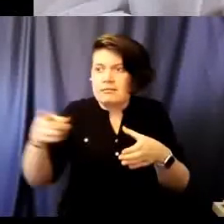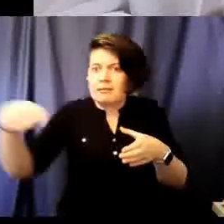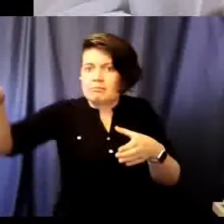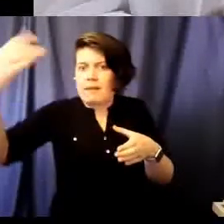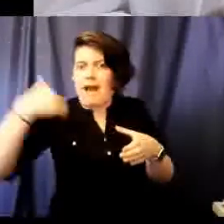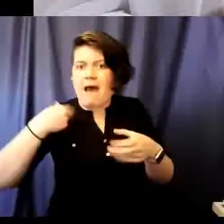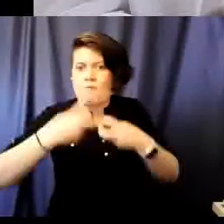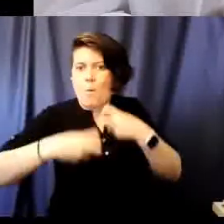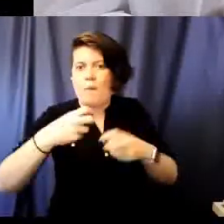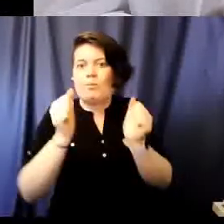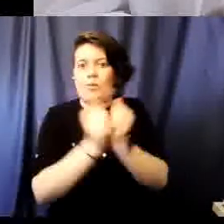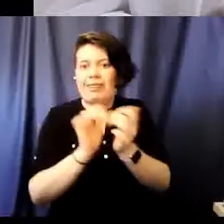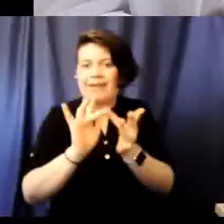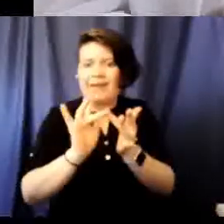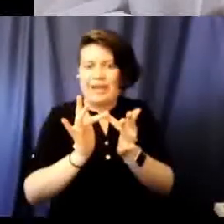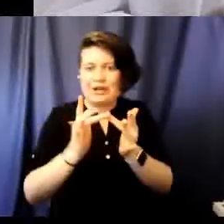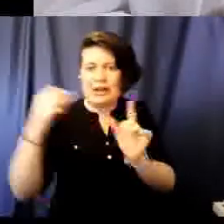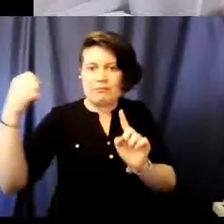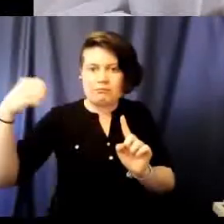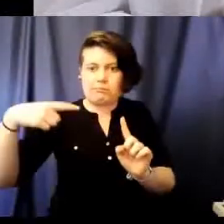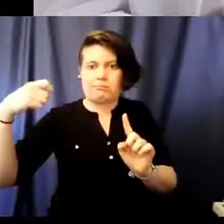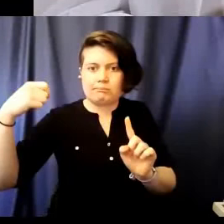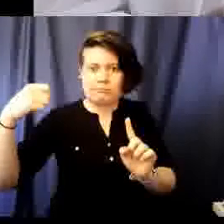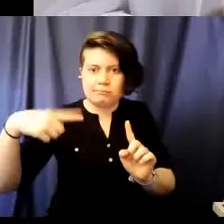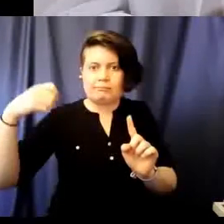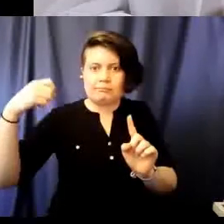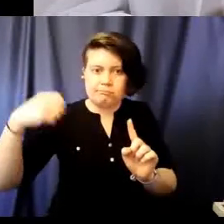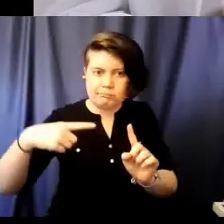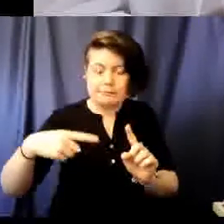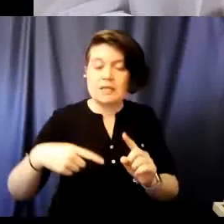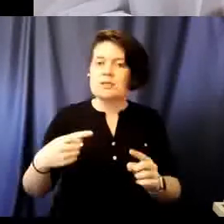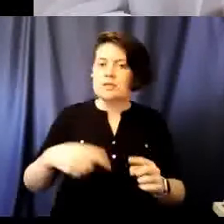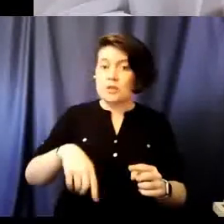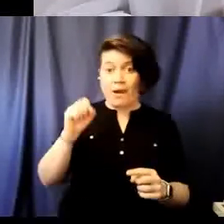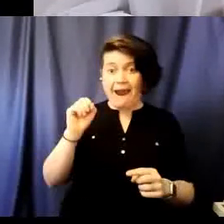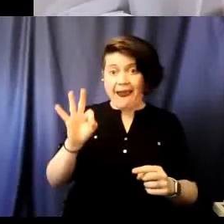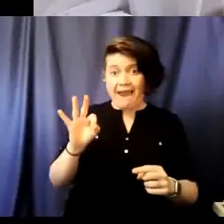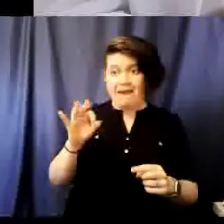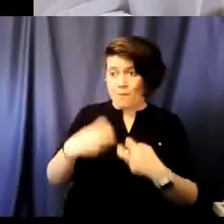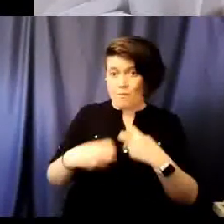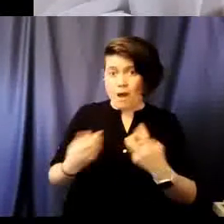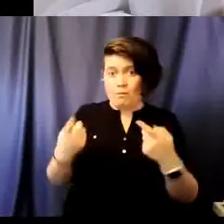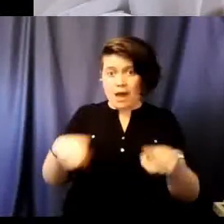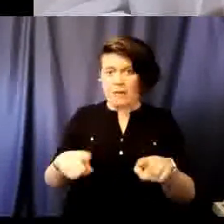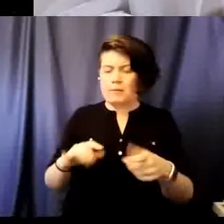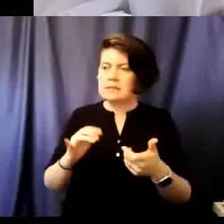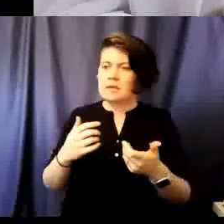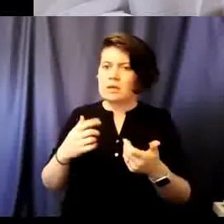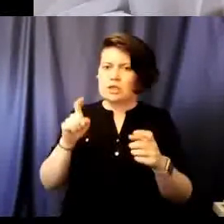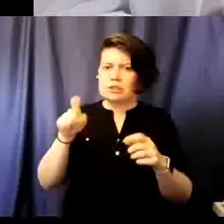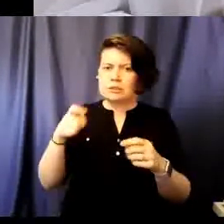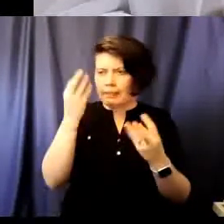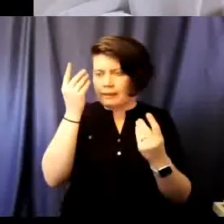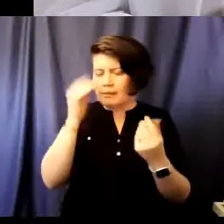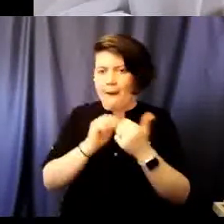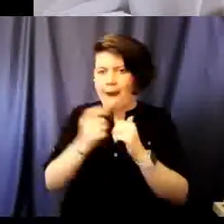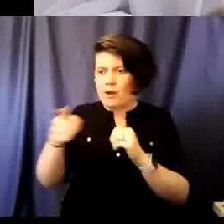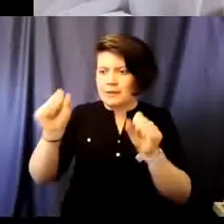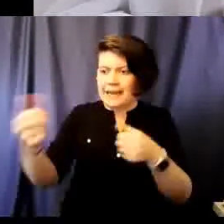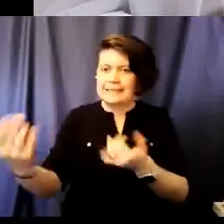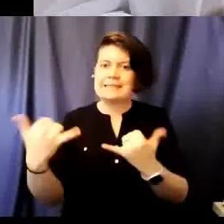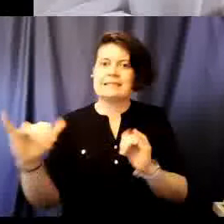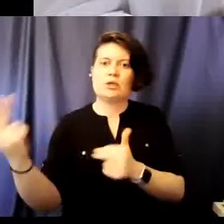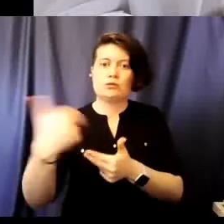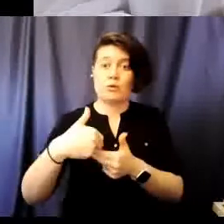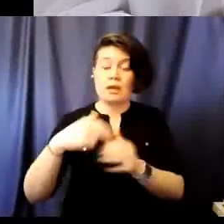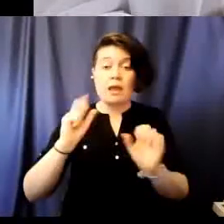virtual services, we need to be aware of this and strategize with survivors about how they can still virtually attend the group. Can they appear by